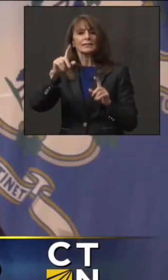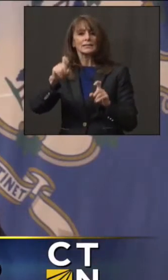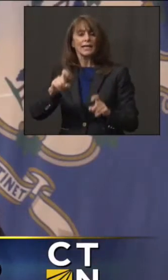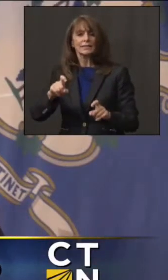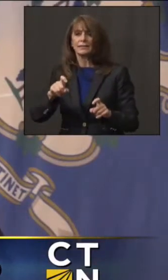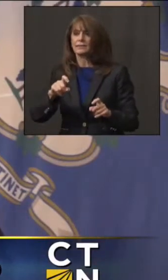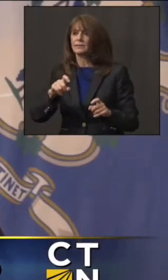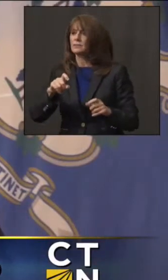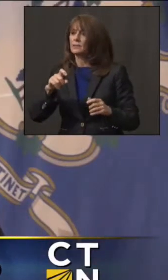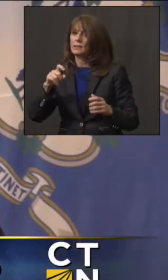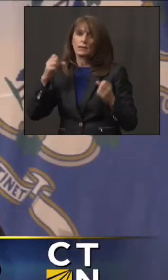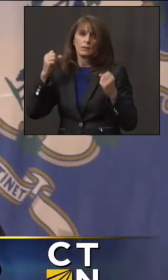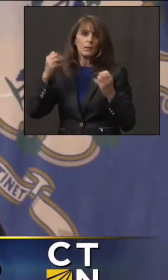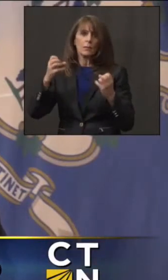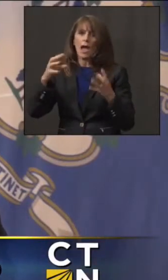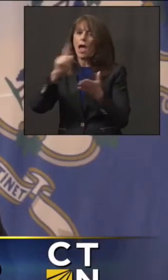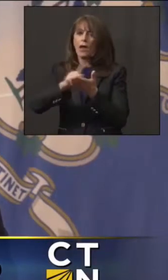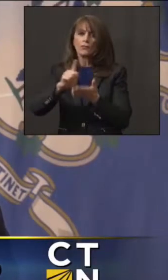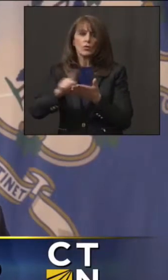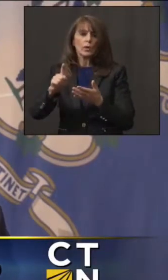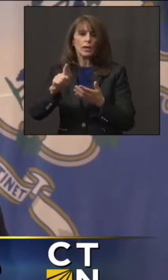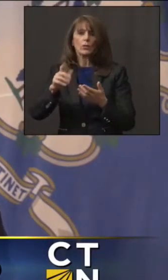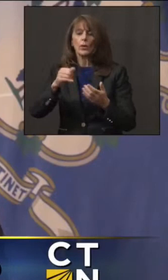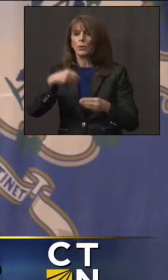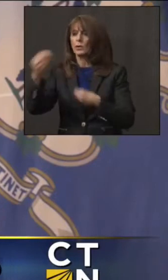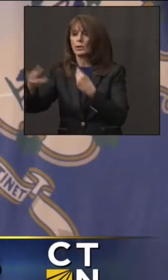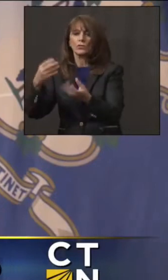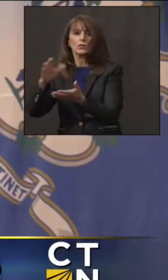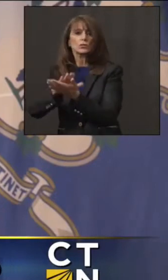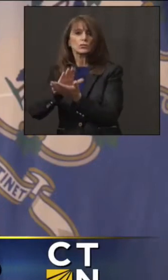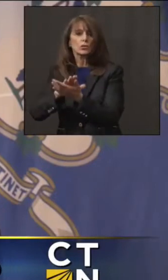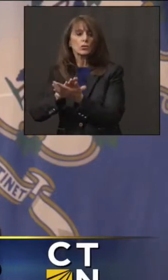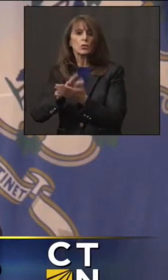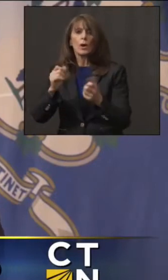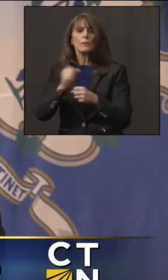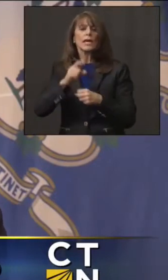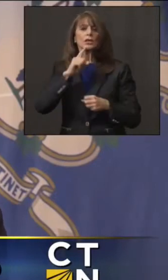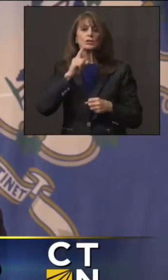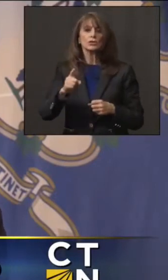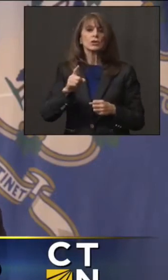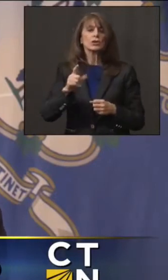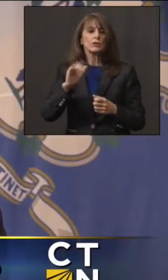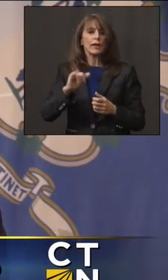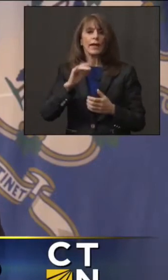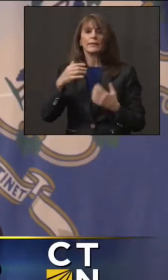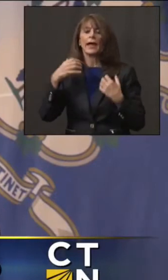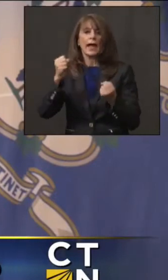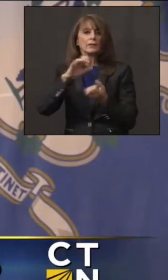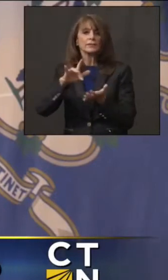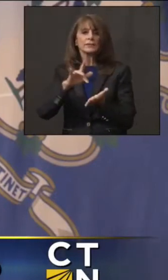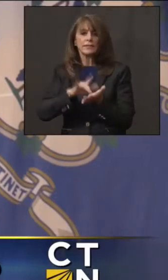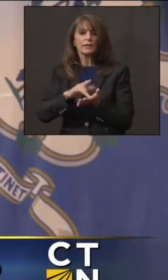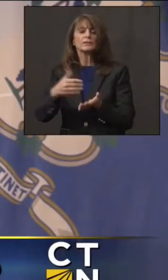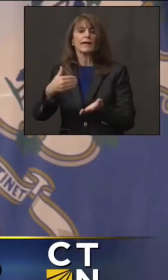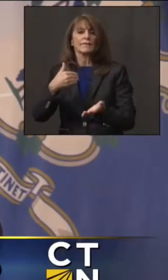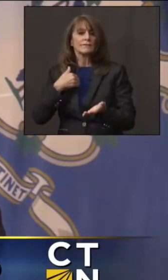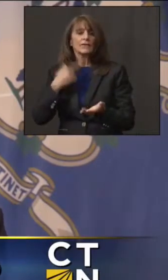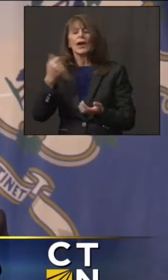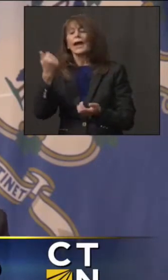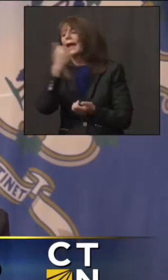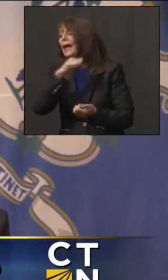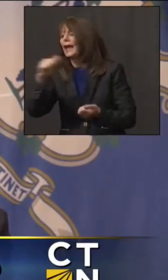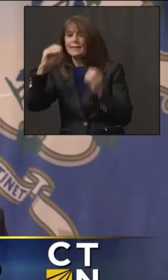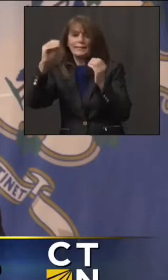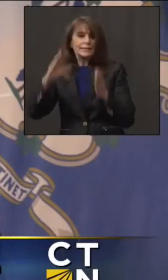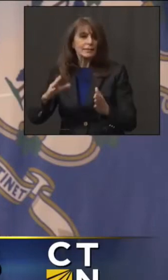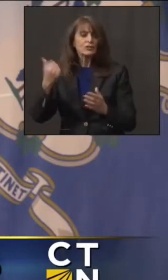of thousands every week. To our schools. We're making sure that the federally qualified health centers are available to any teacher